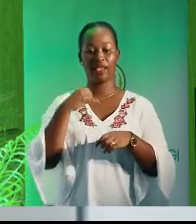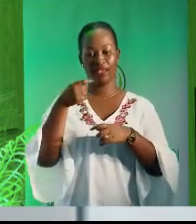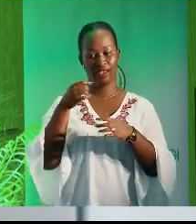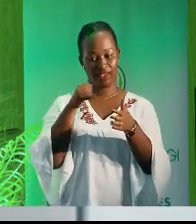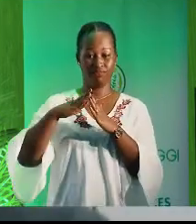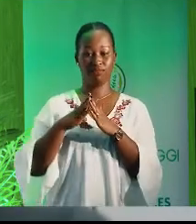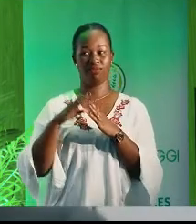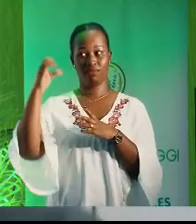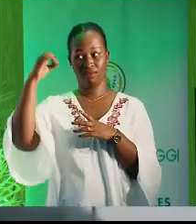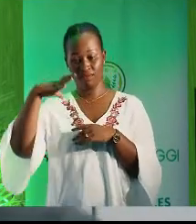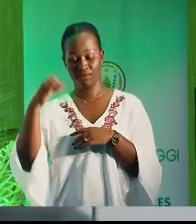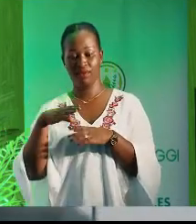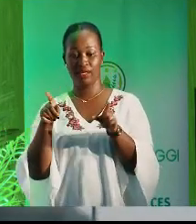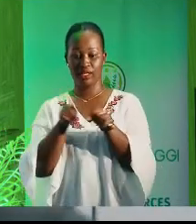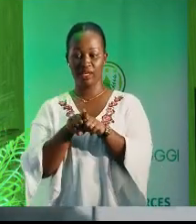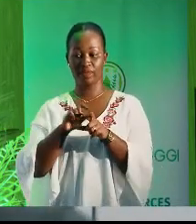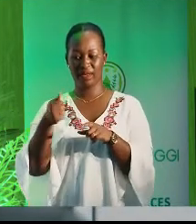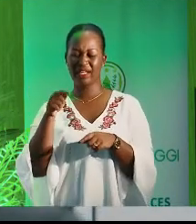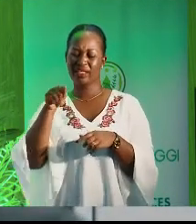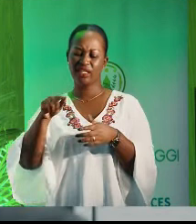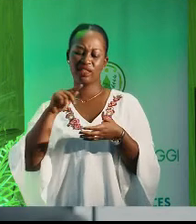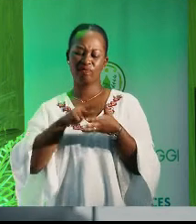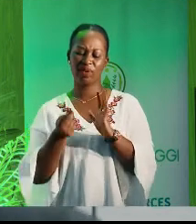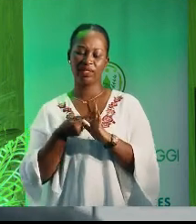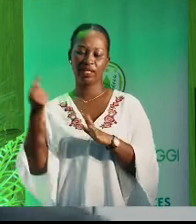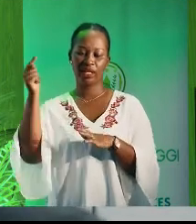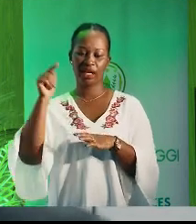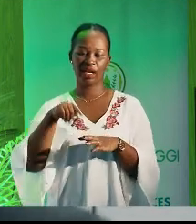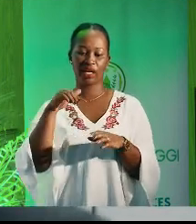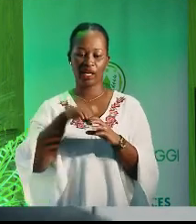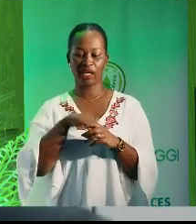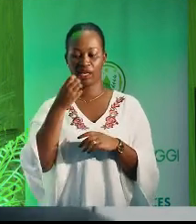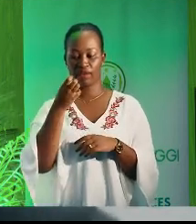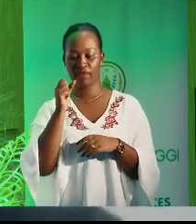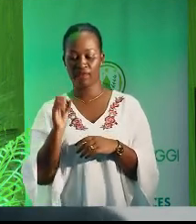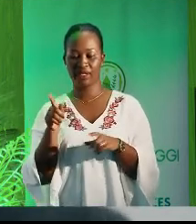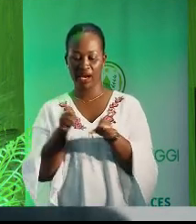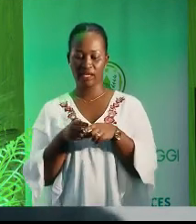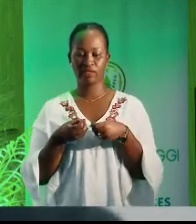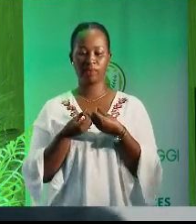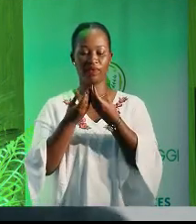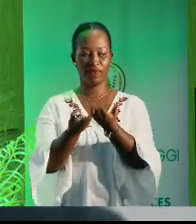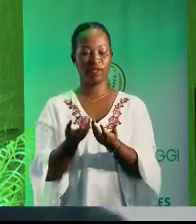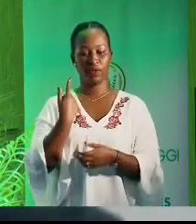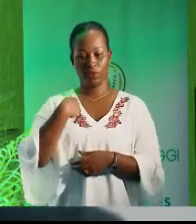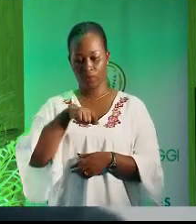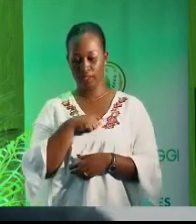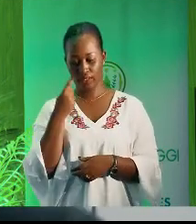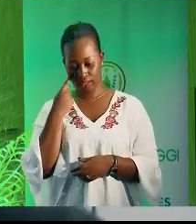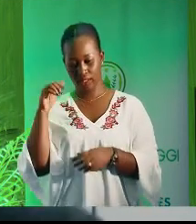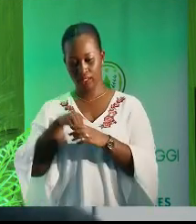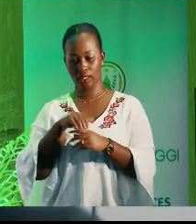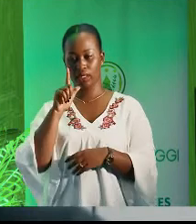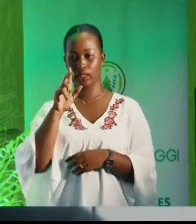that we follow. The project comes at a time when scientific community has provided irrefutable evidence of the